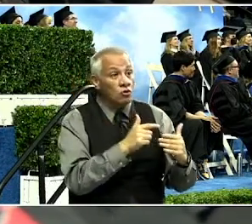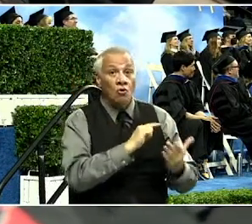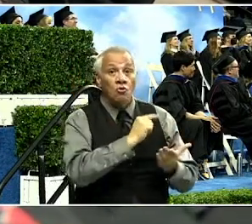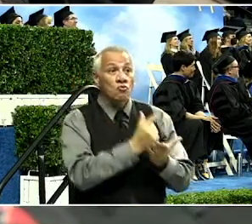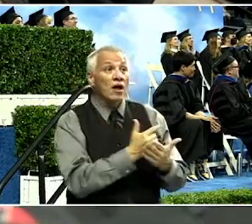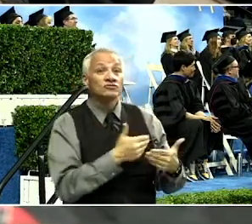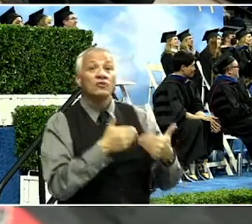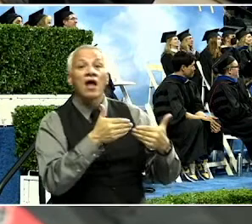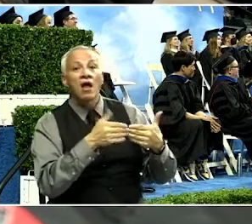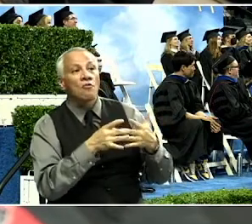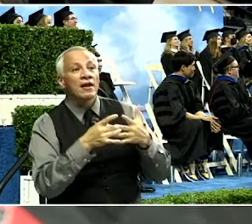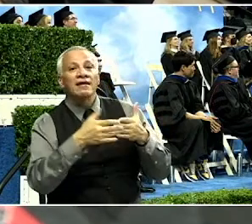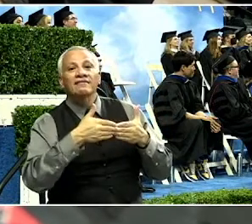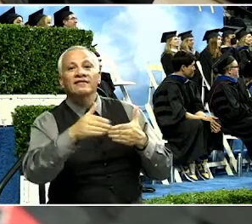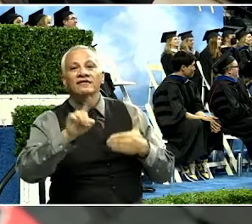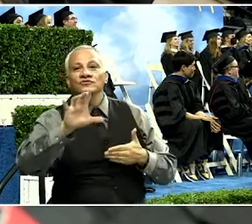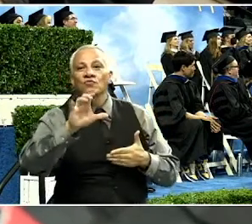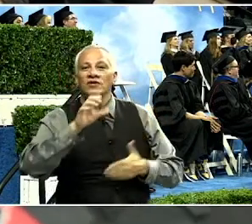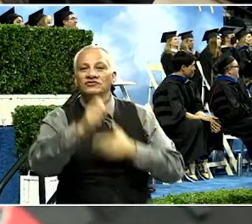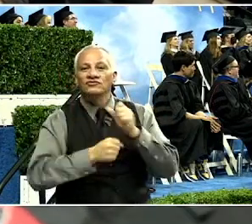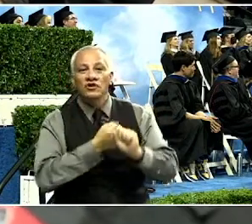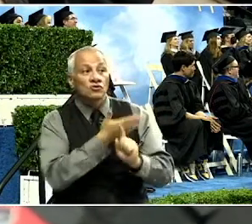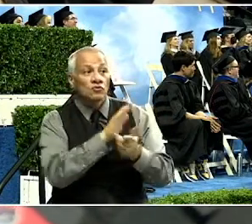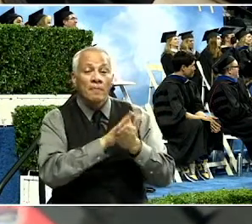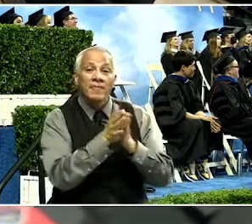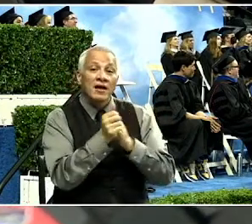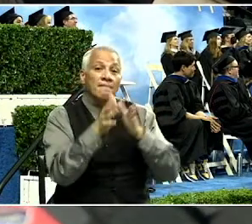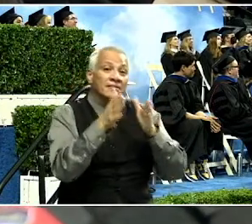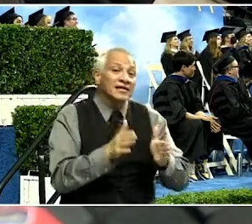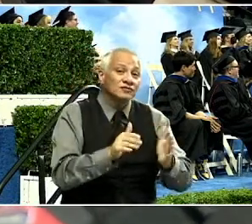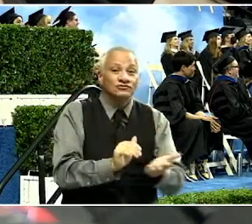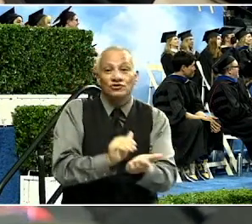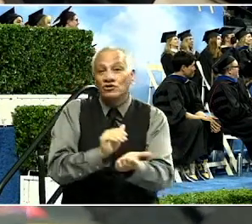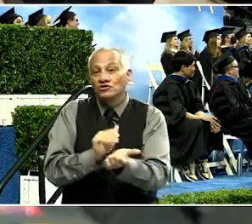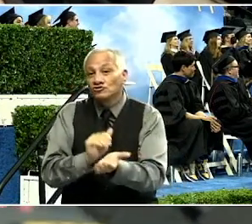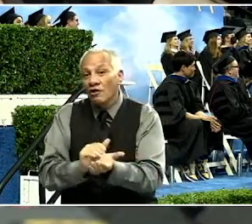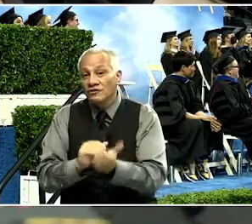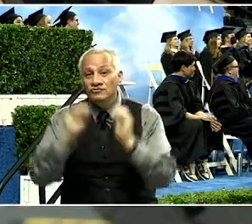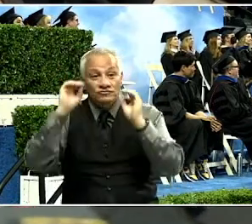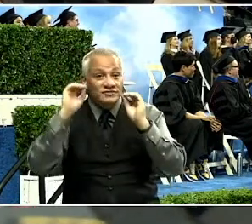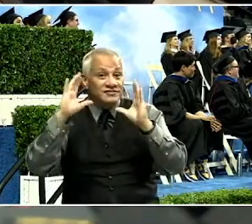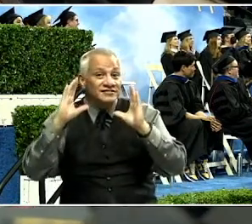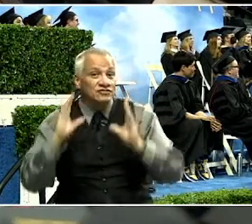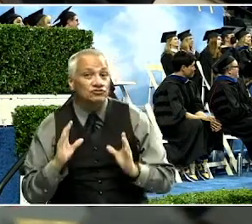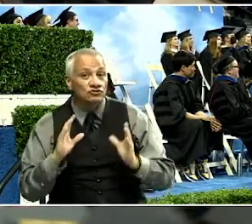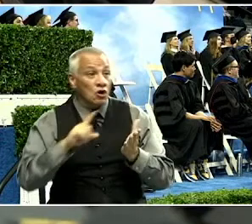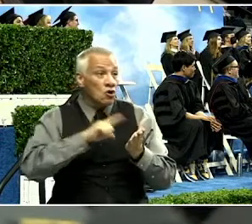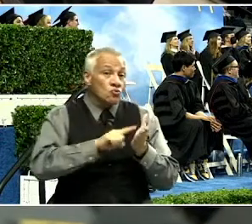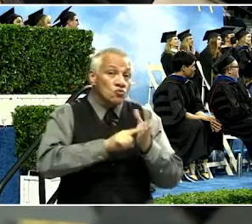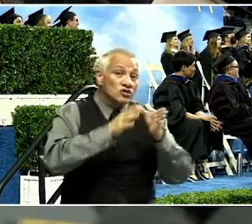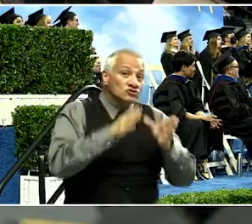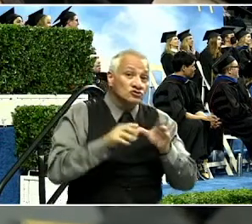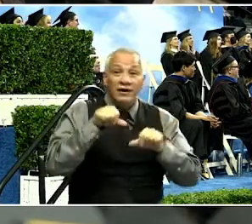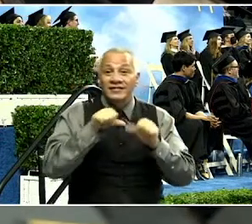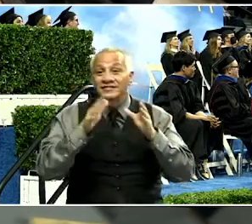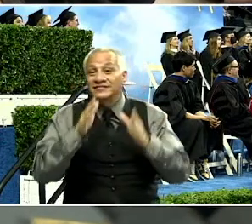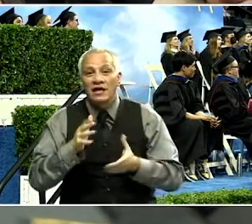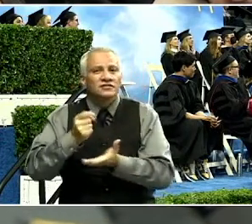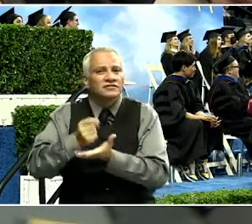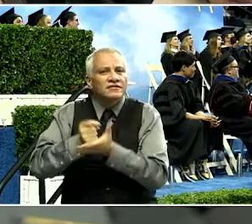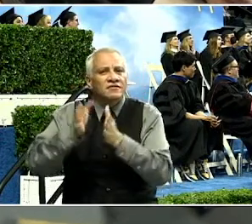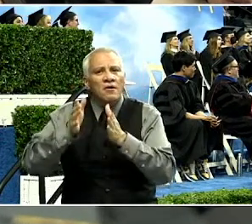100 years as our future leaders, doctors, teachers, researchers, scientists,